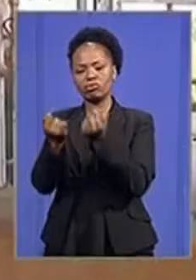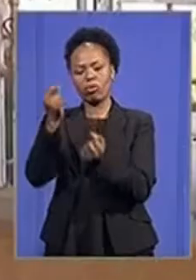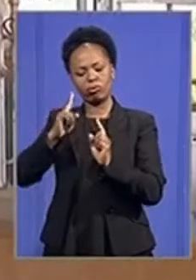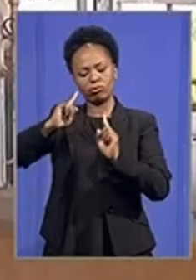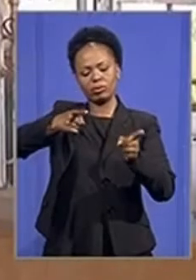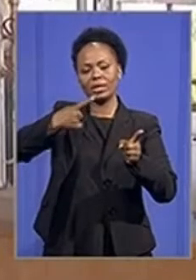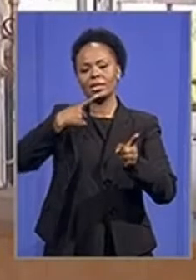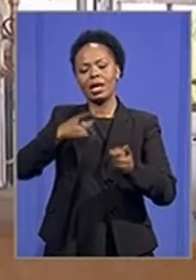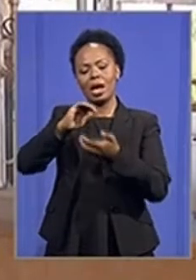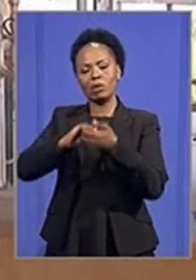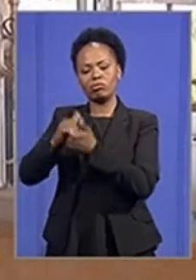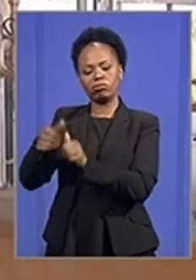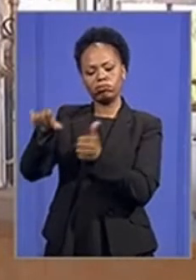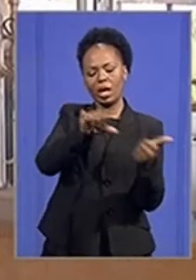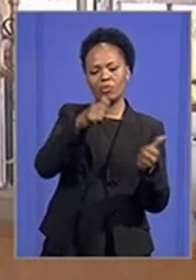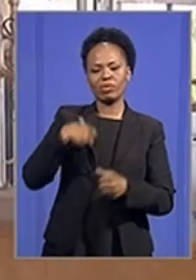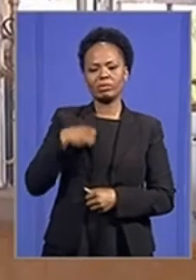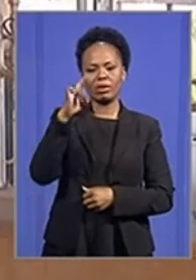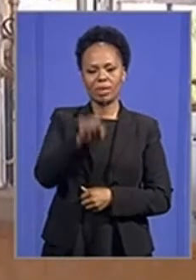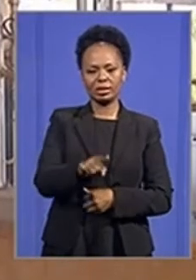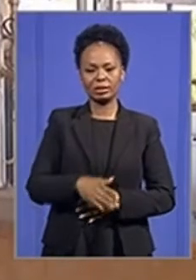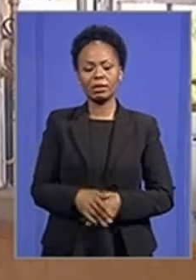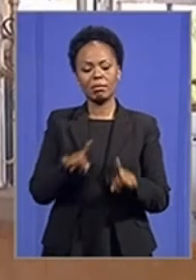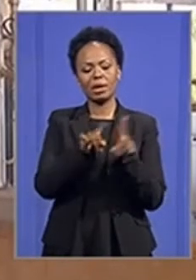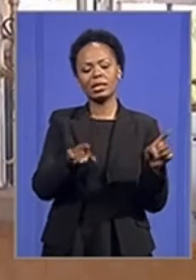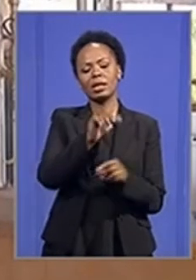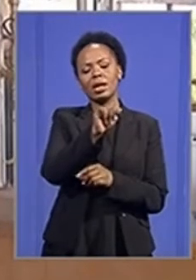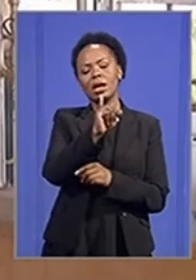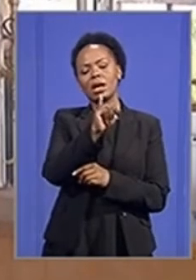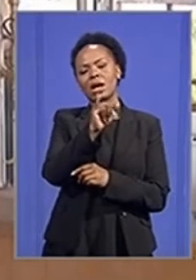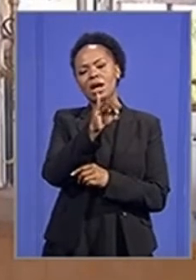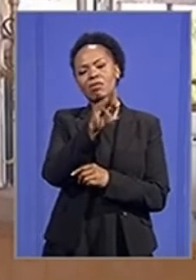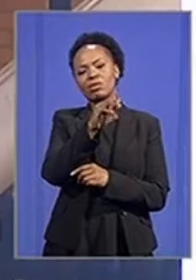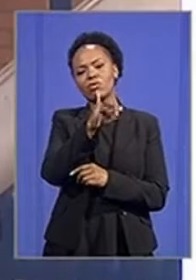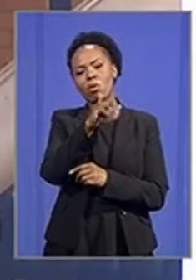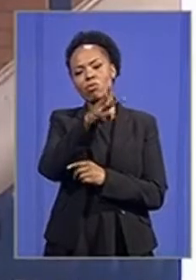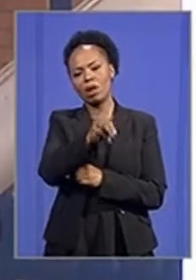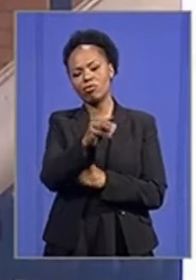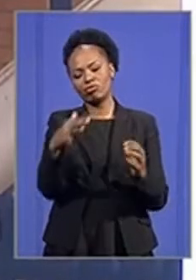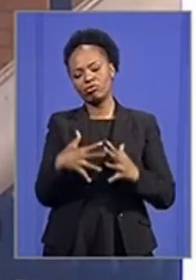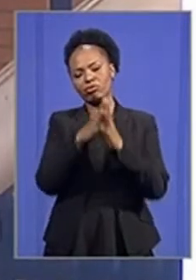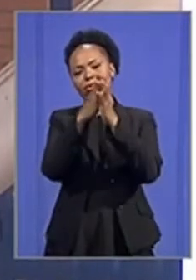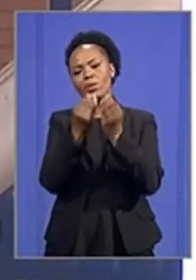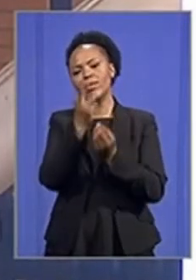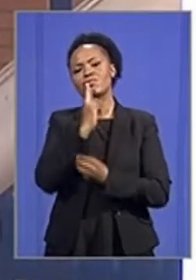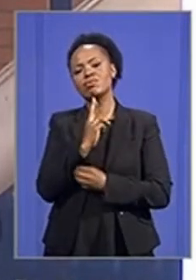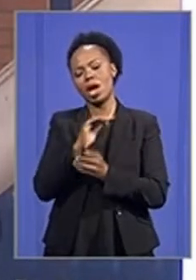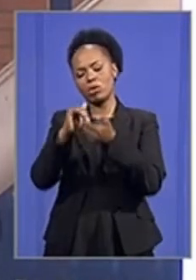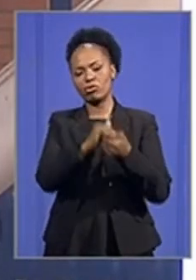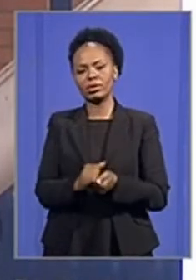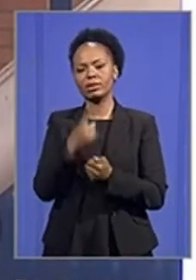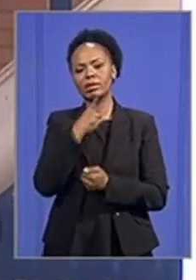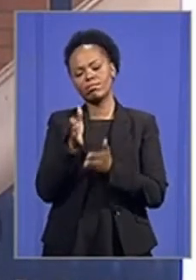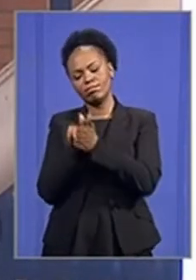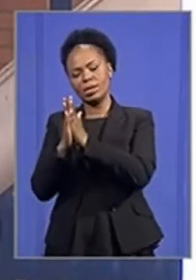mokgatlho ono o busetse taolo go masepala. Fela AfriForum eo e kopanetse morero ono le Ratepayers Association ba re ba go ikuela